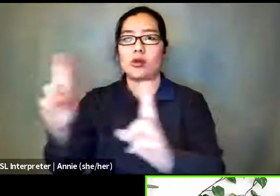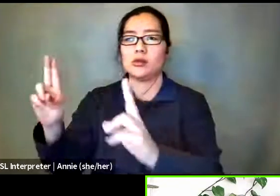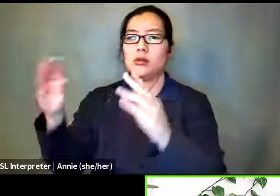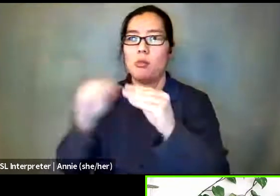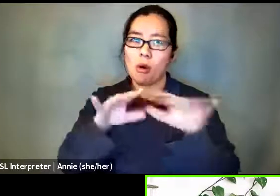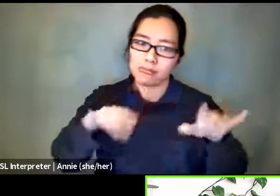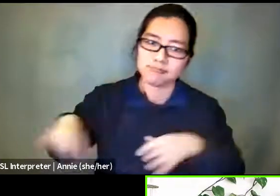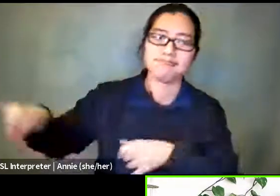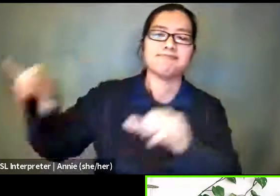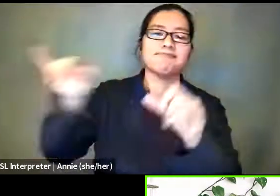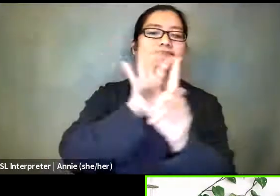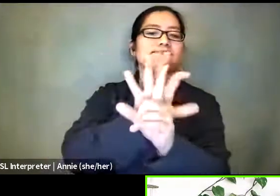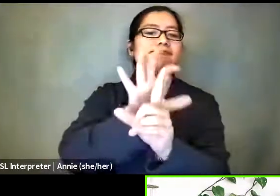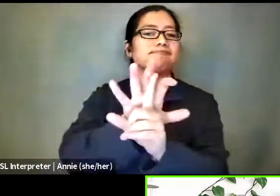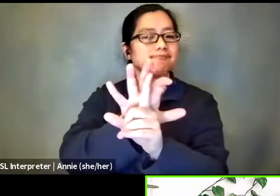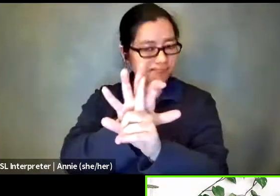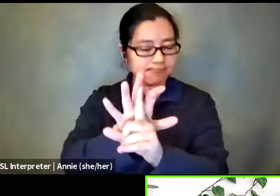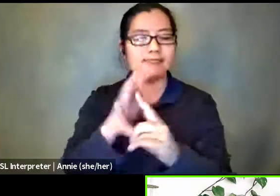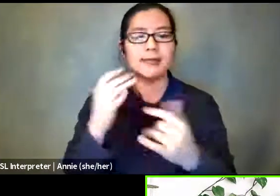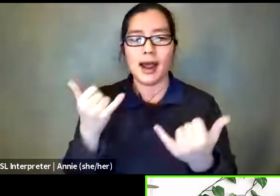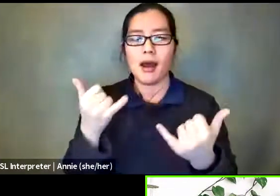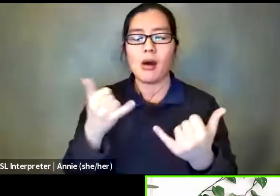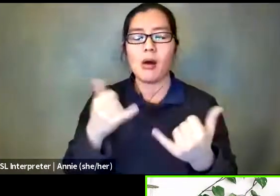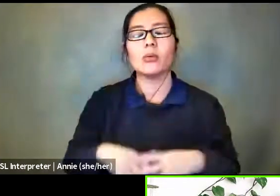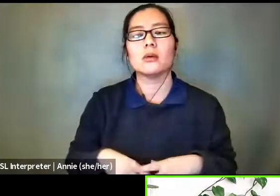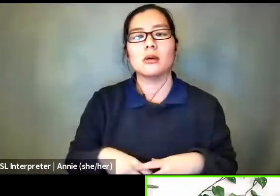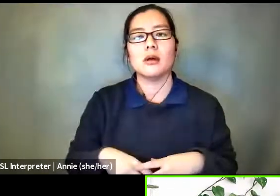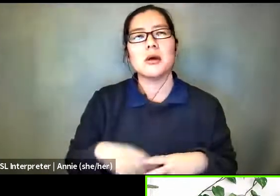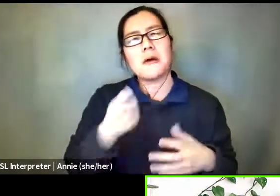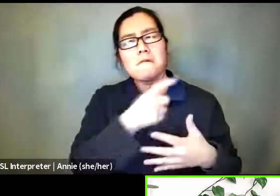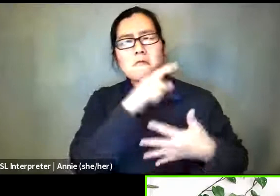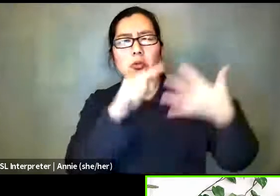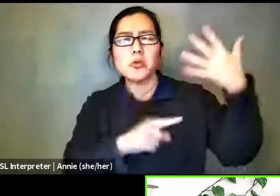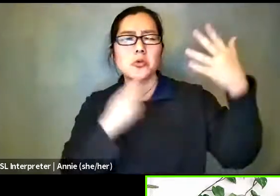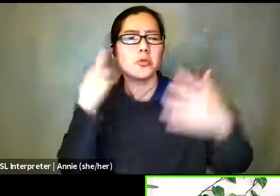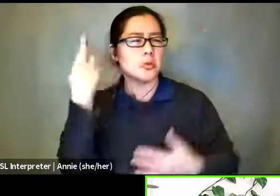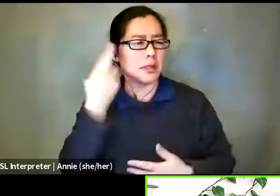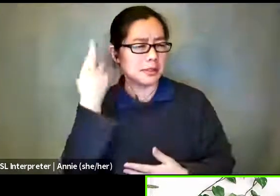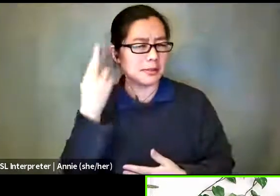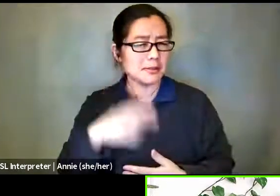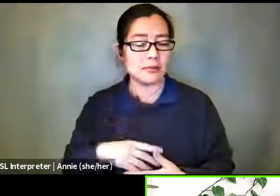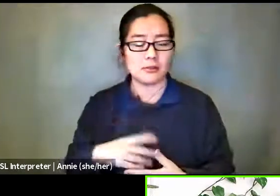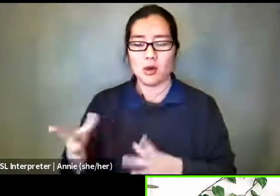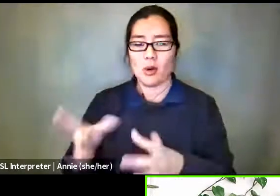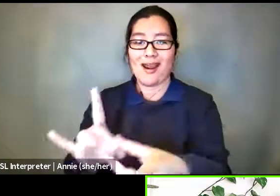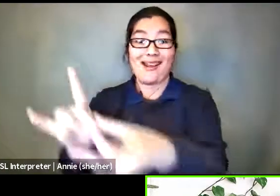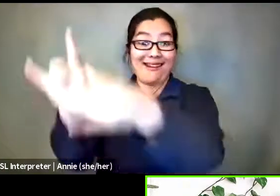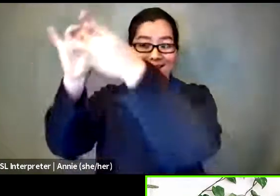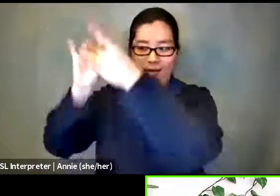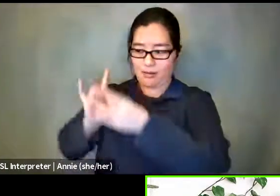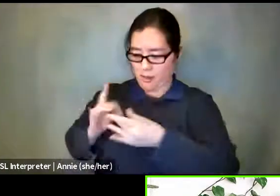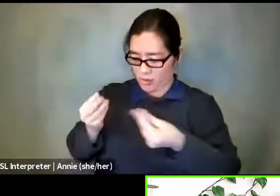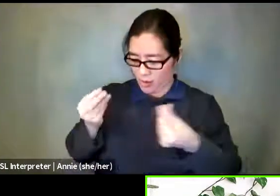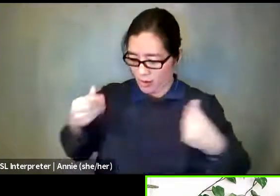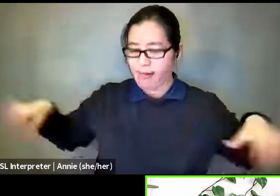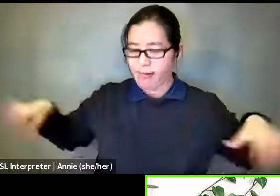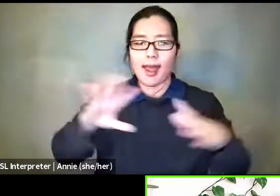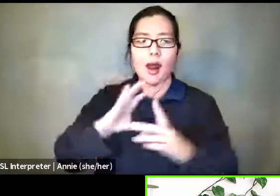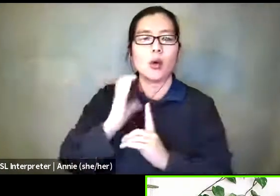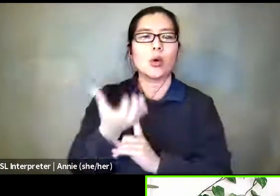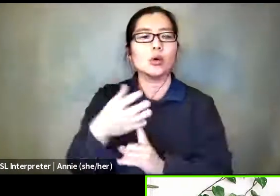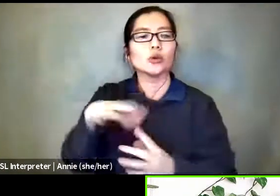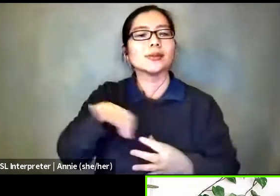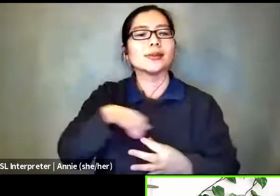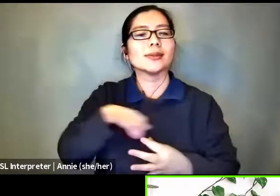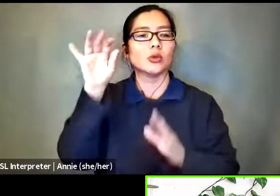States, and they're really to accomplish a few goals. One is to reconnect us back to our lands and to our cultural and